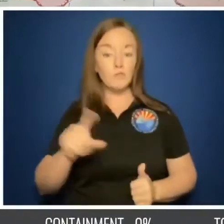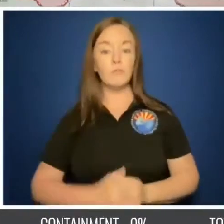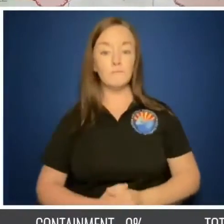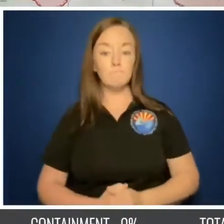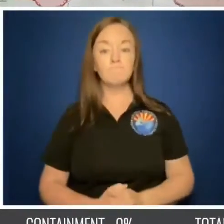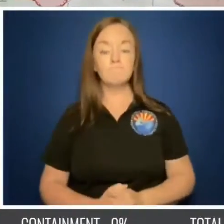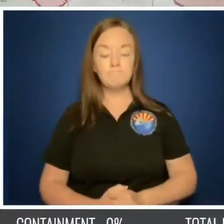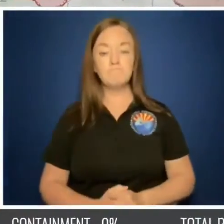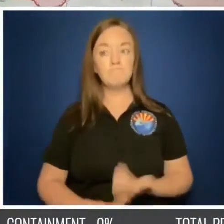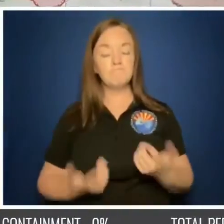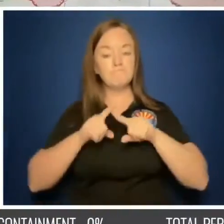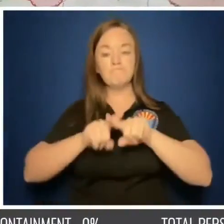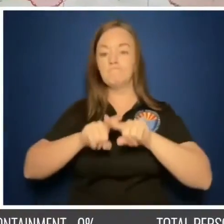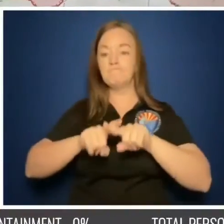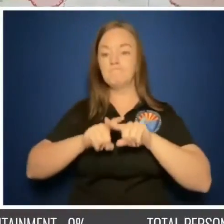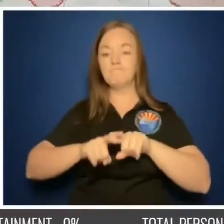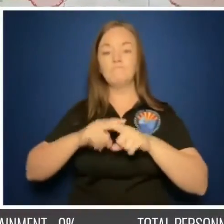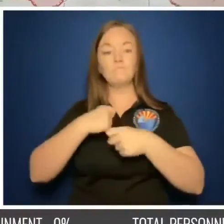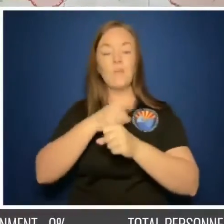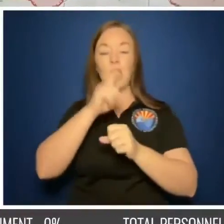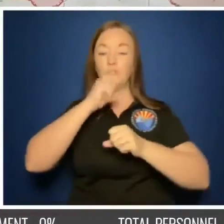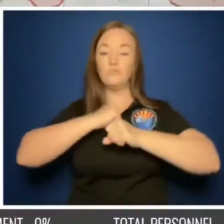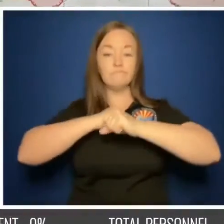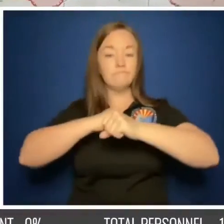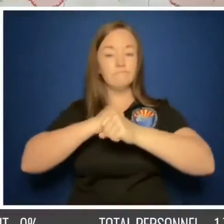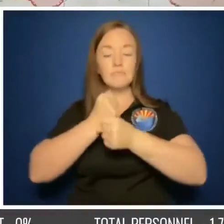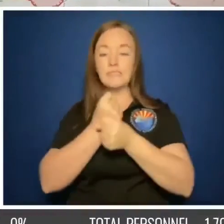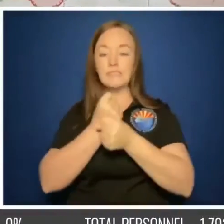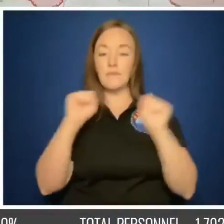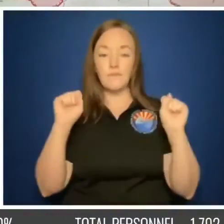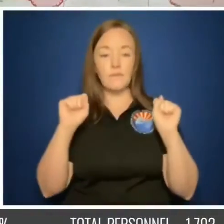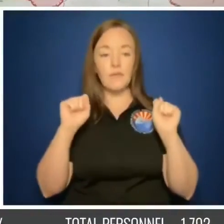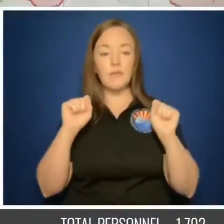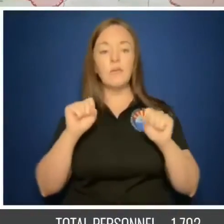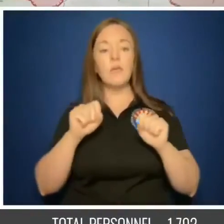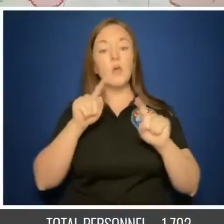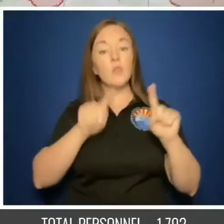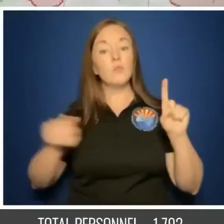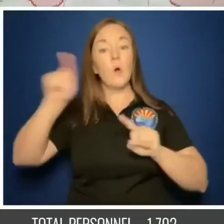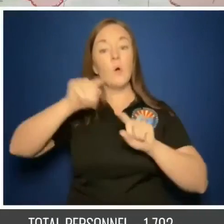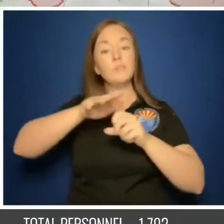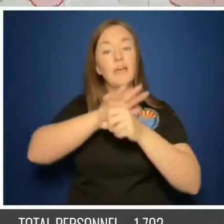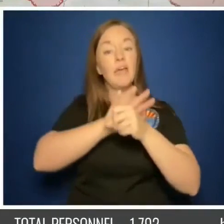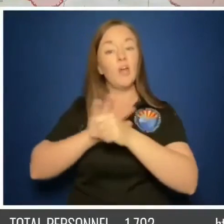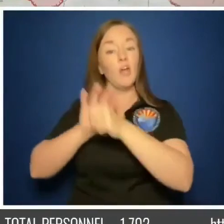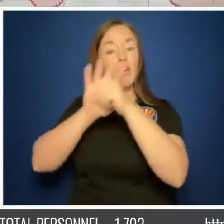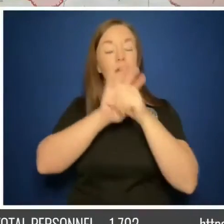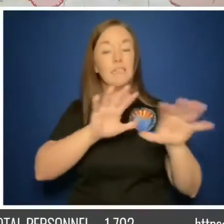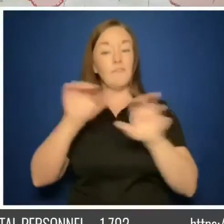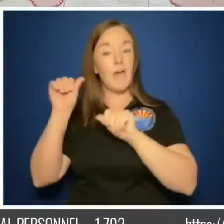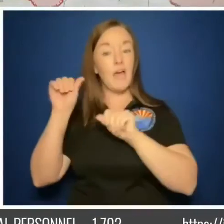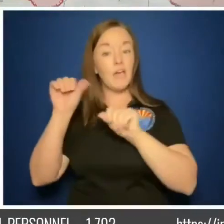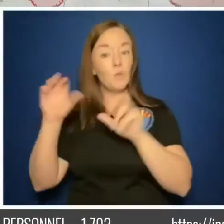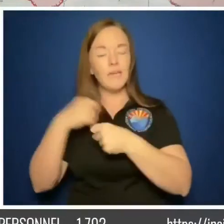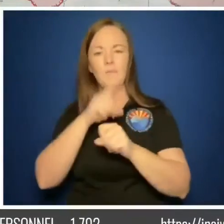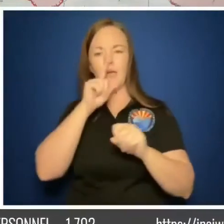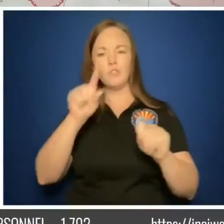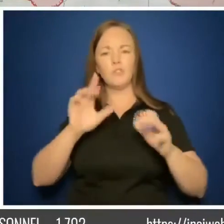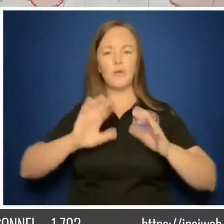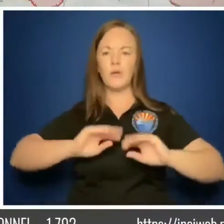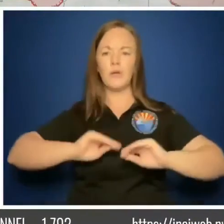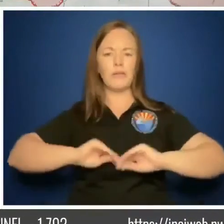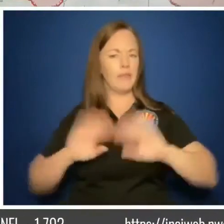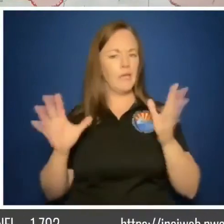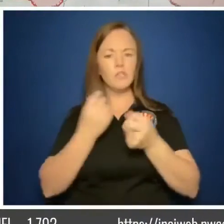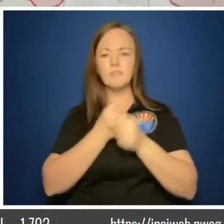of, again, security and keeping the zones that we have evacuated clear and safe for the firefighters to continue